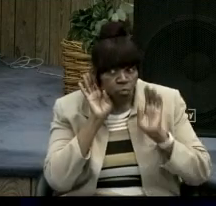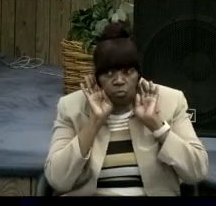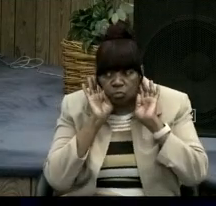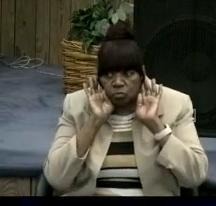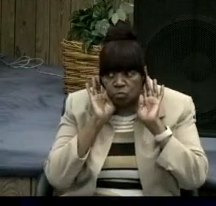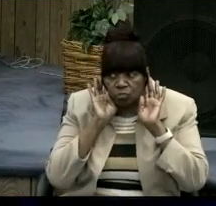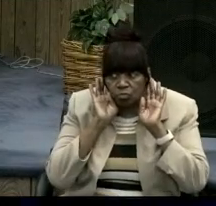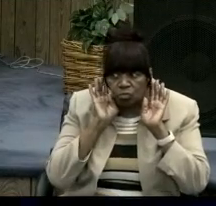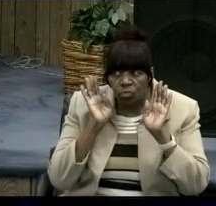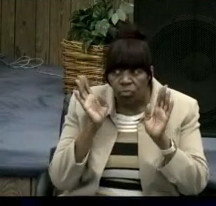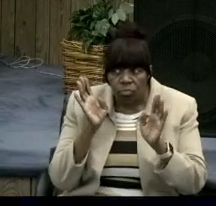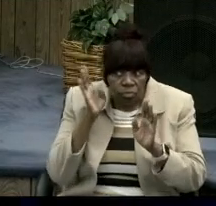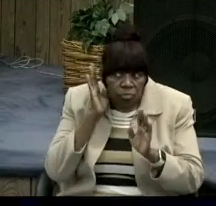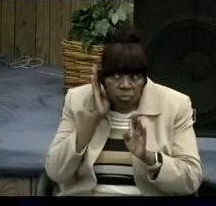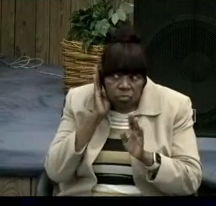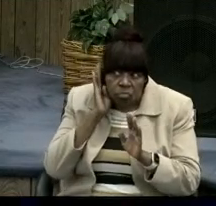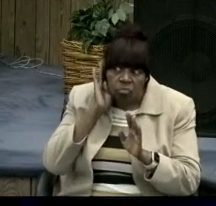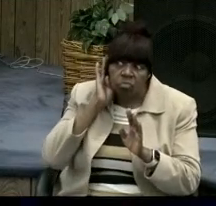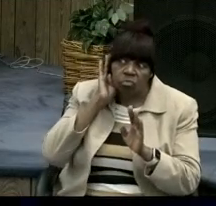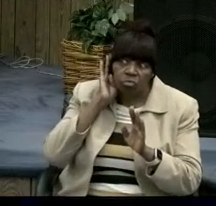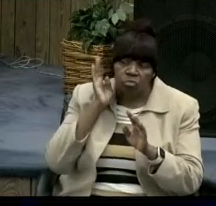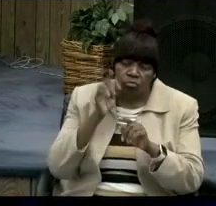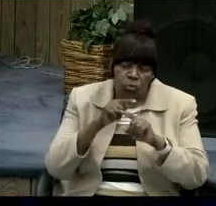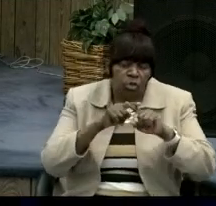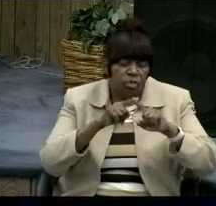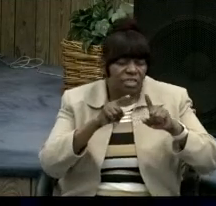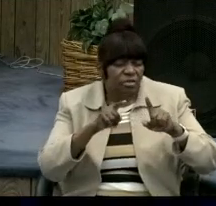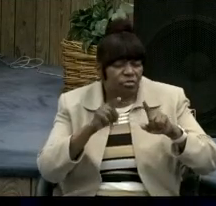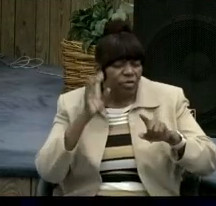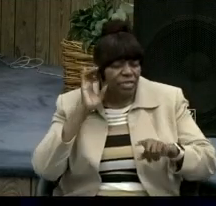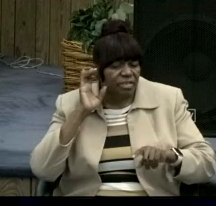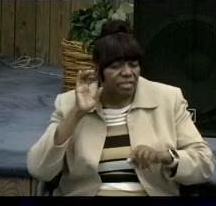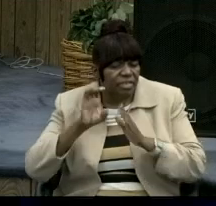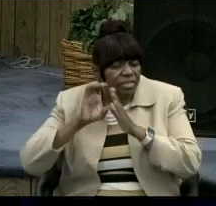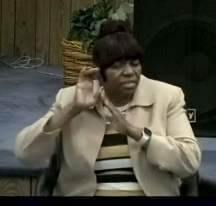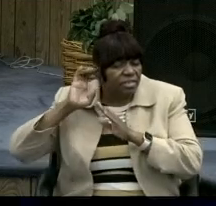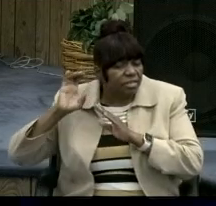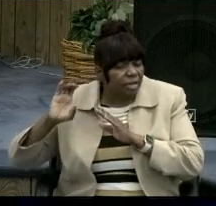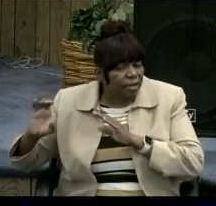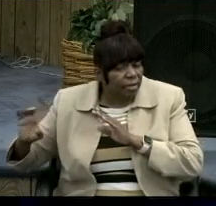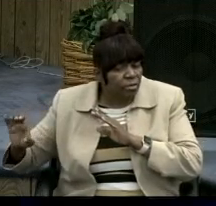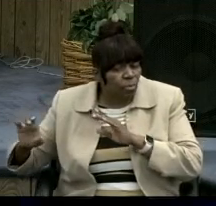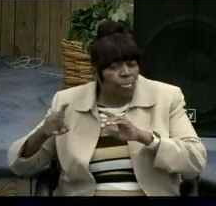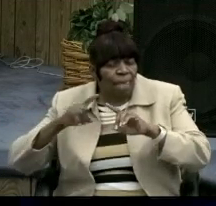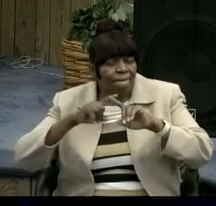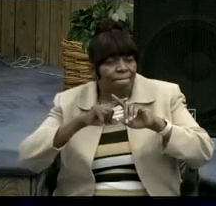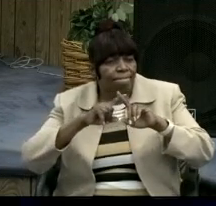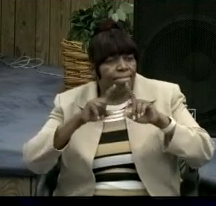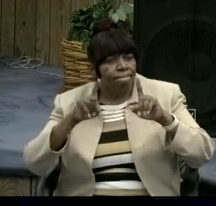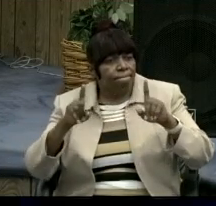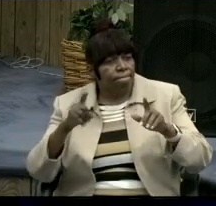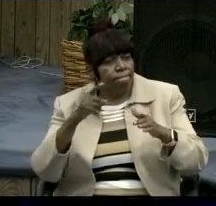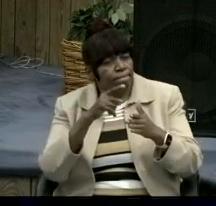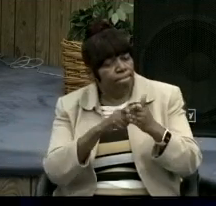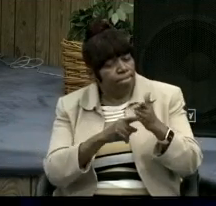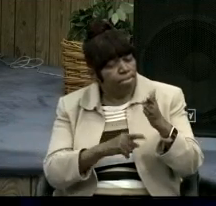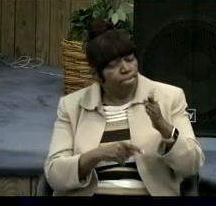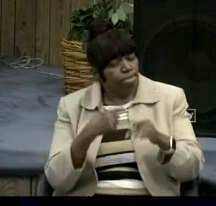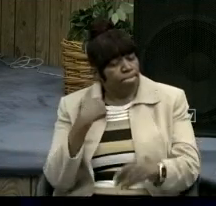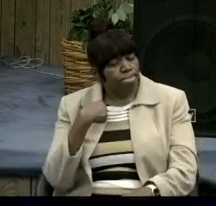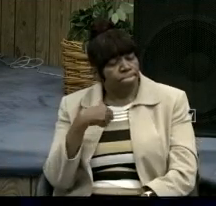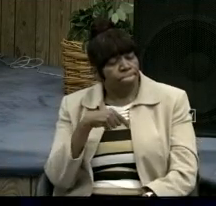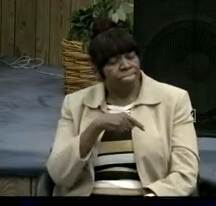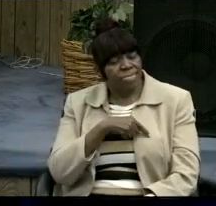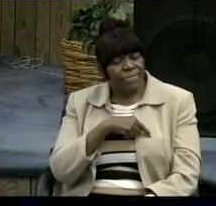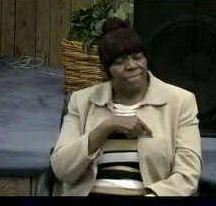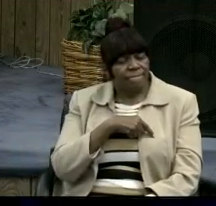differently. You put them back in place, you hear differently. But before we talk about hearing, let's talk about what we hear.